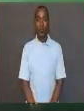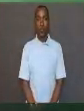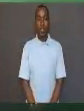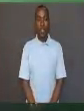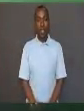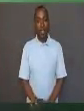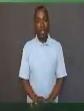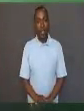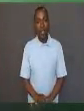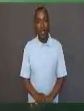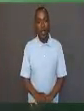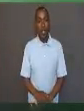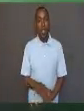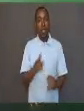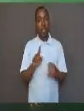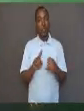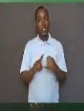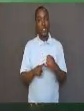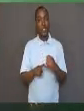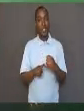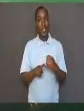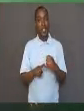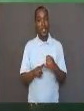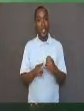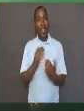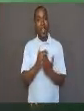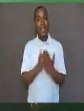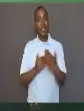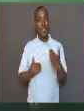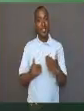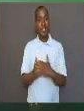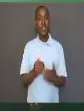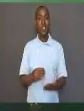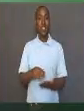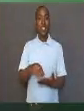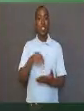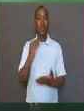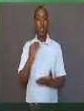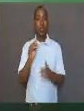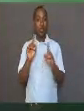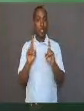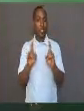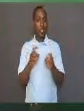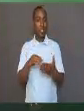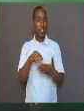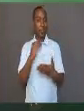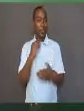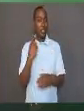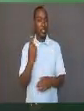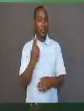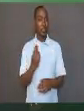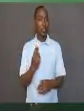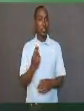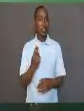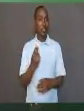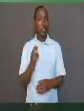We have reached the end of our lesson. We learned about a test that is used